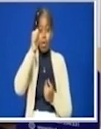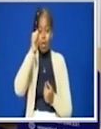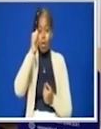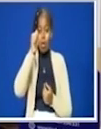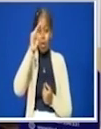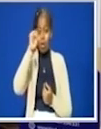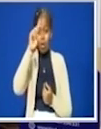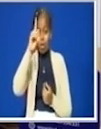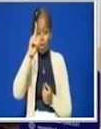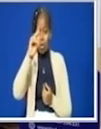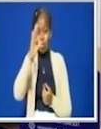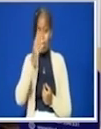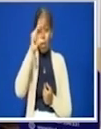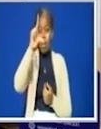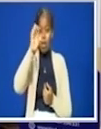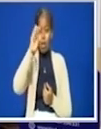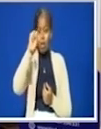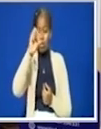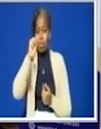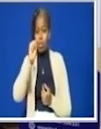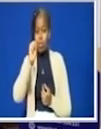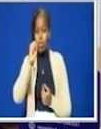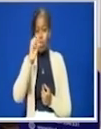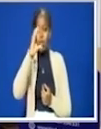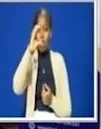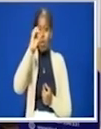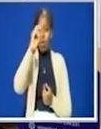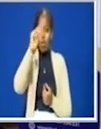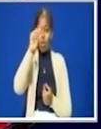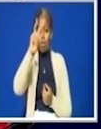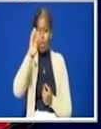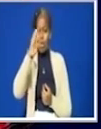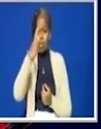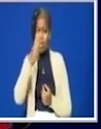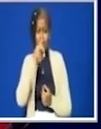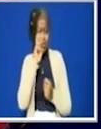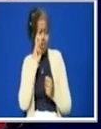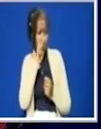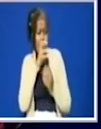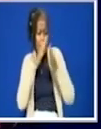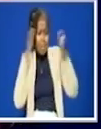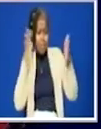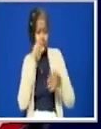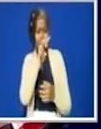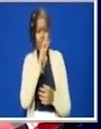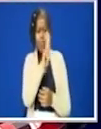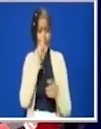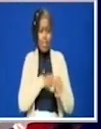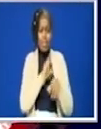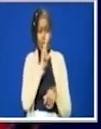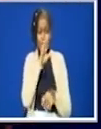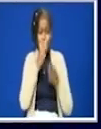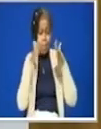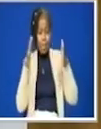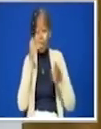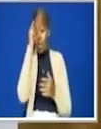Yes, the lens that is a convex. Mwalimu wewe ni mkubwa bana. Yes, the reason why you're